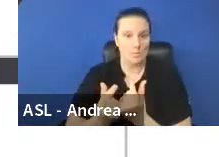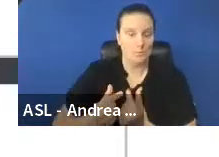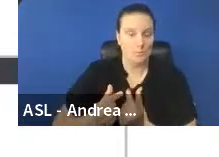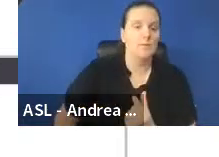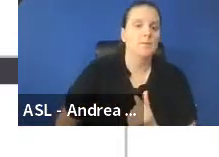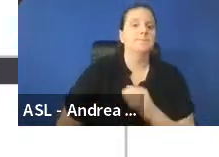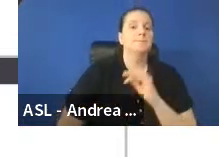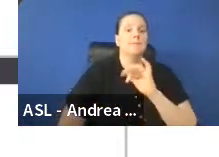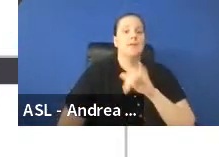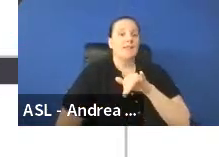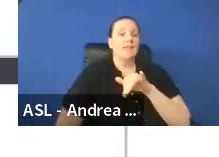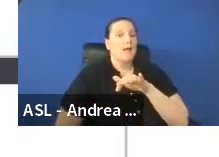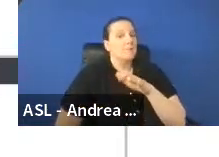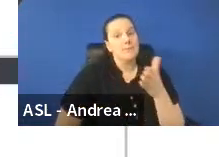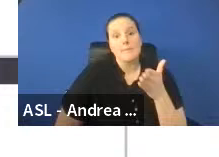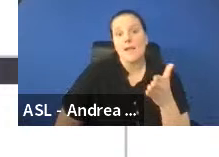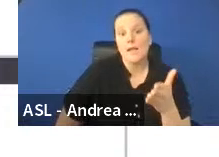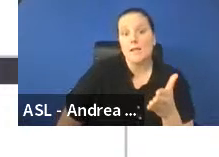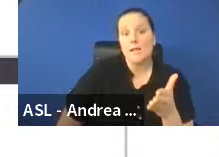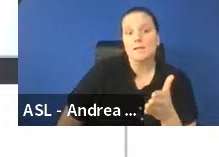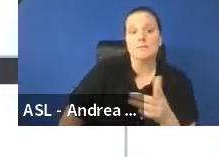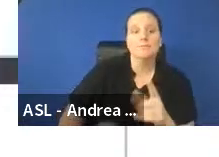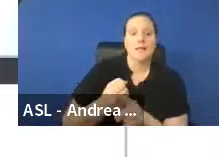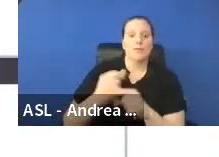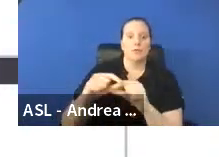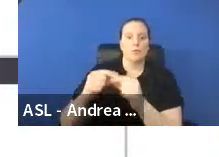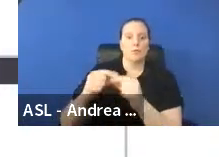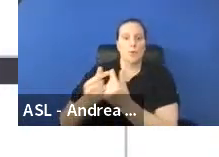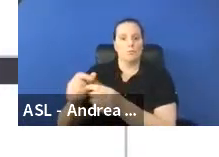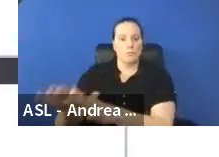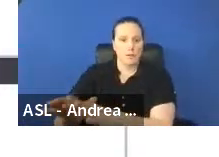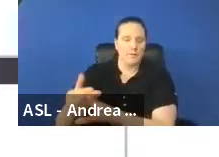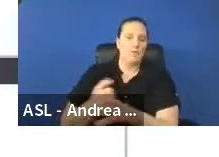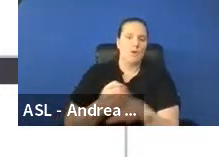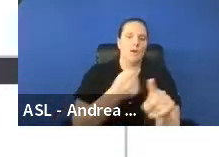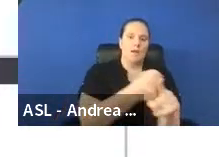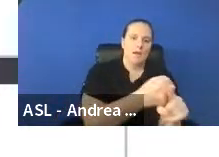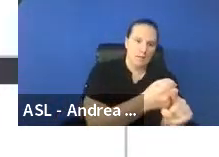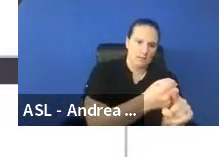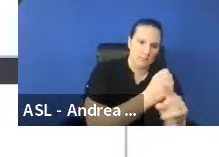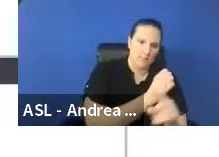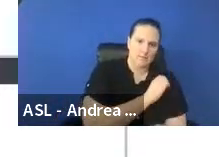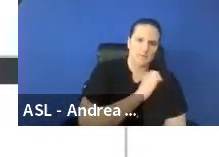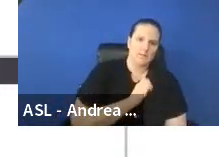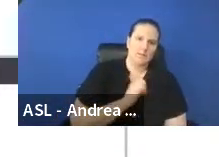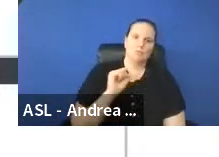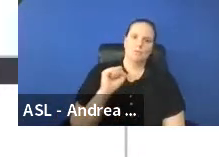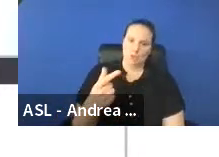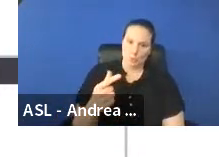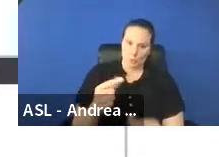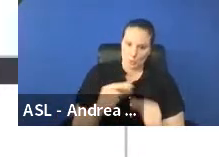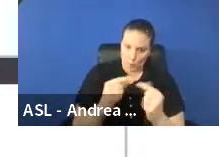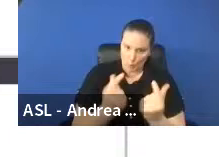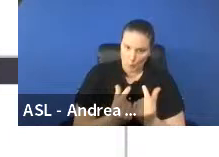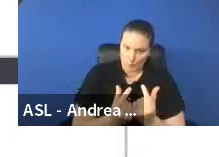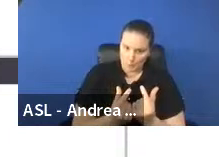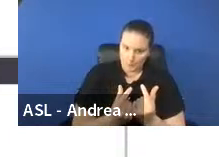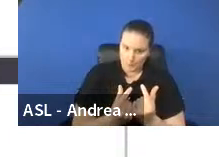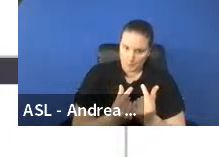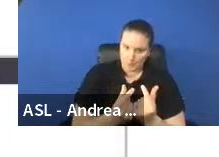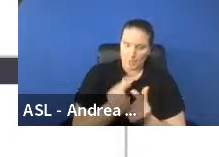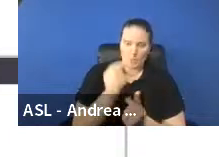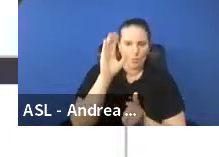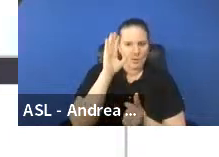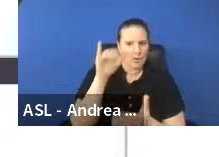that may hit their group before it hits the executive steering group. So we know that that is a